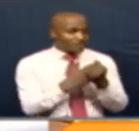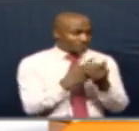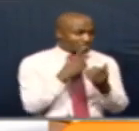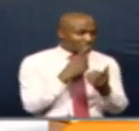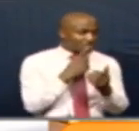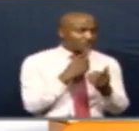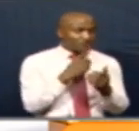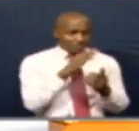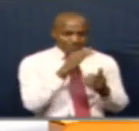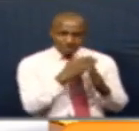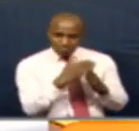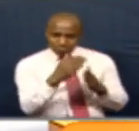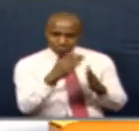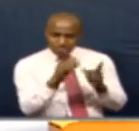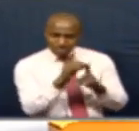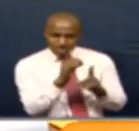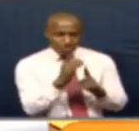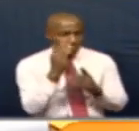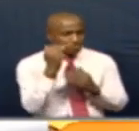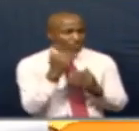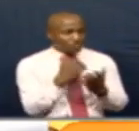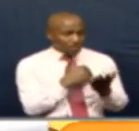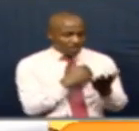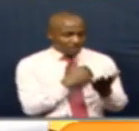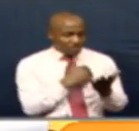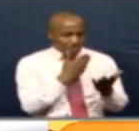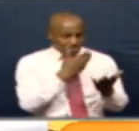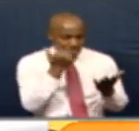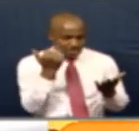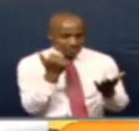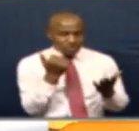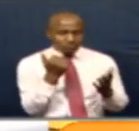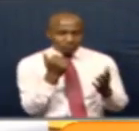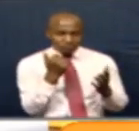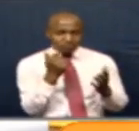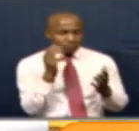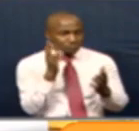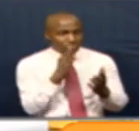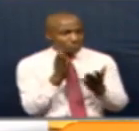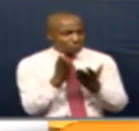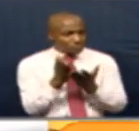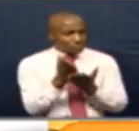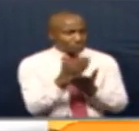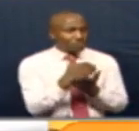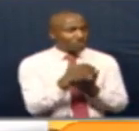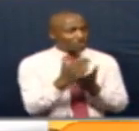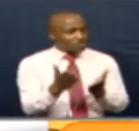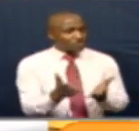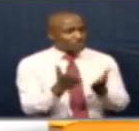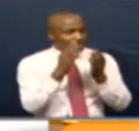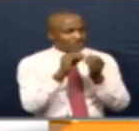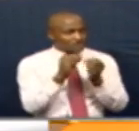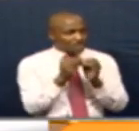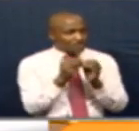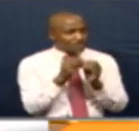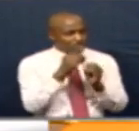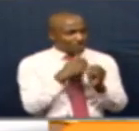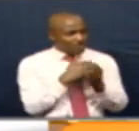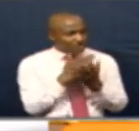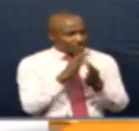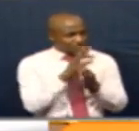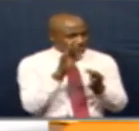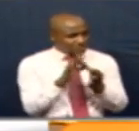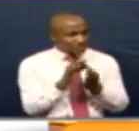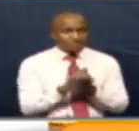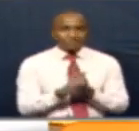that by this date we're expecting to have better done our garbage collection, to have increased our number of trucks, etc.? Do you have any specifics? In fact,